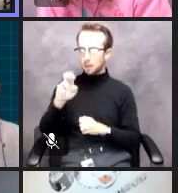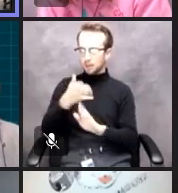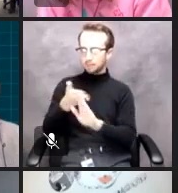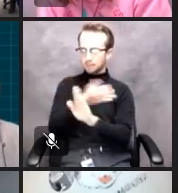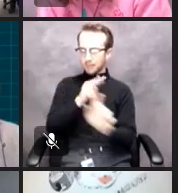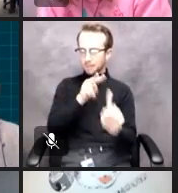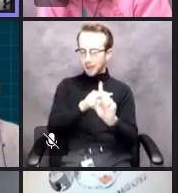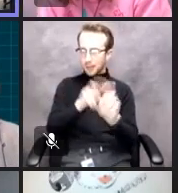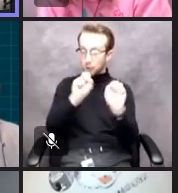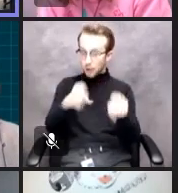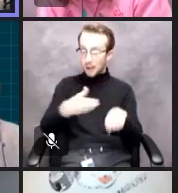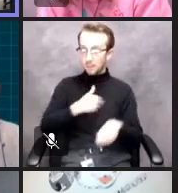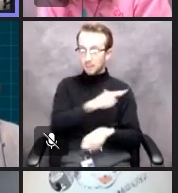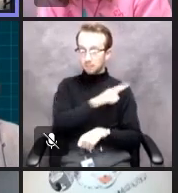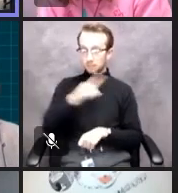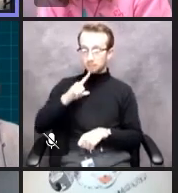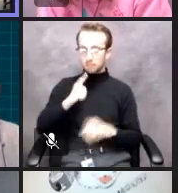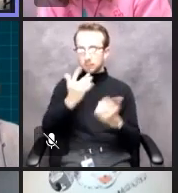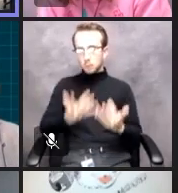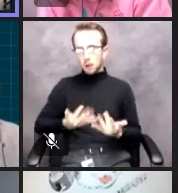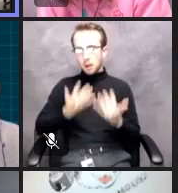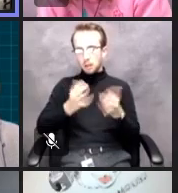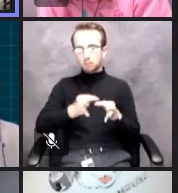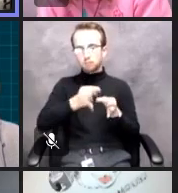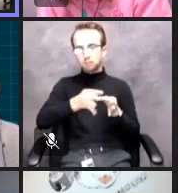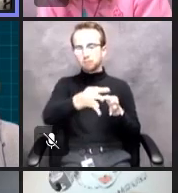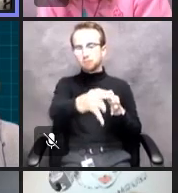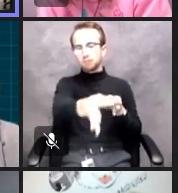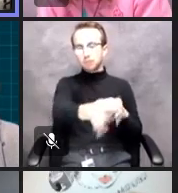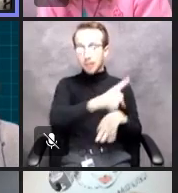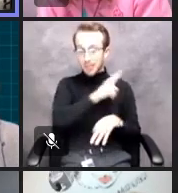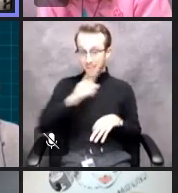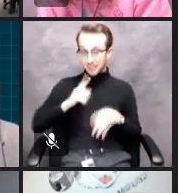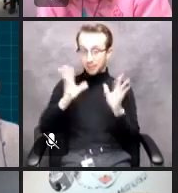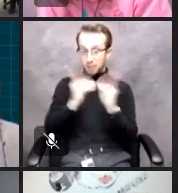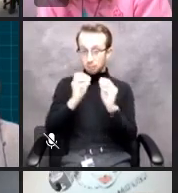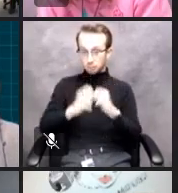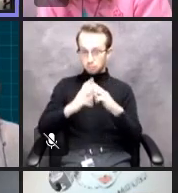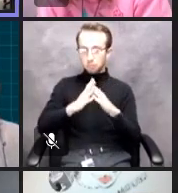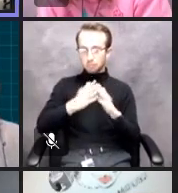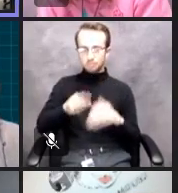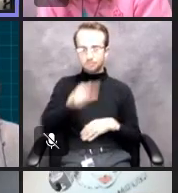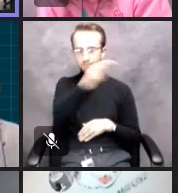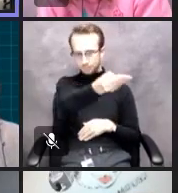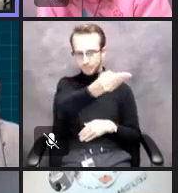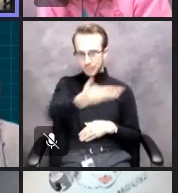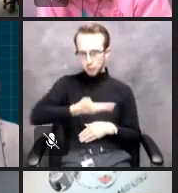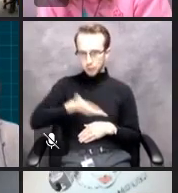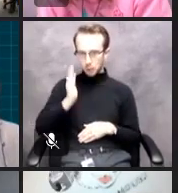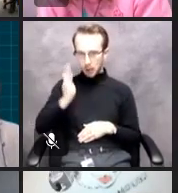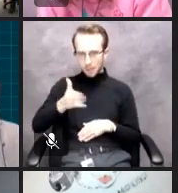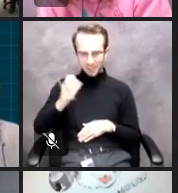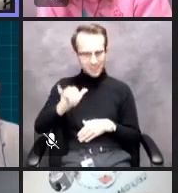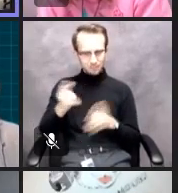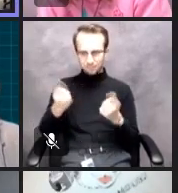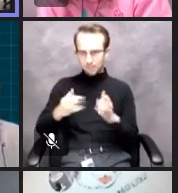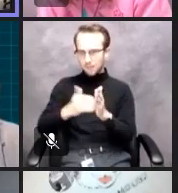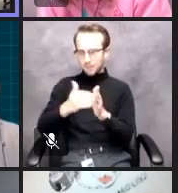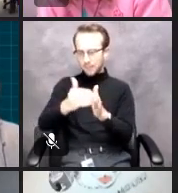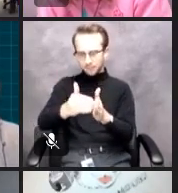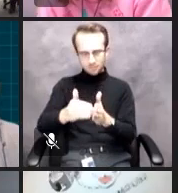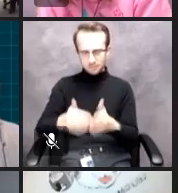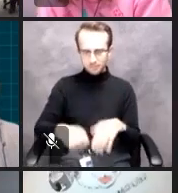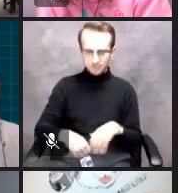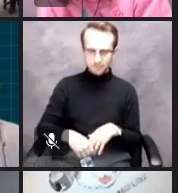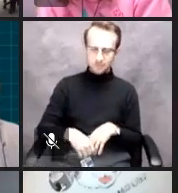just wait until the legislative session to introduce their bill. And that happens. Bills get introduced all throughout the legislative session up